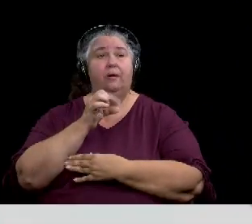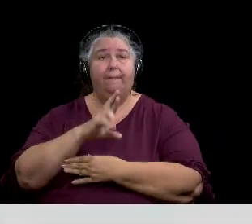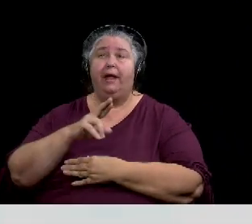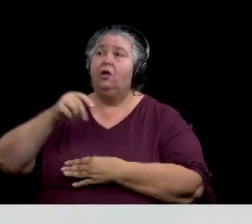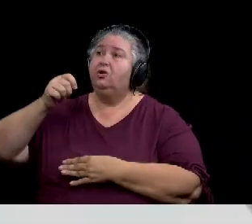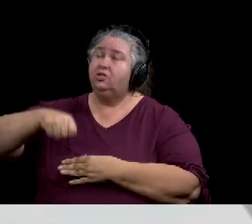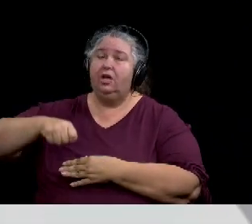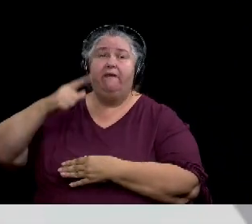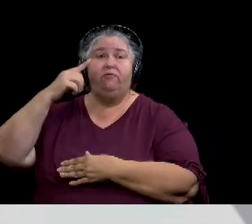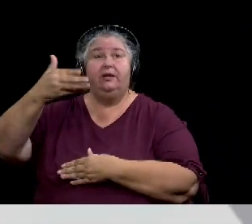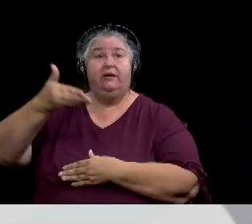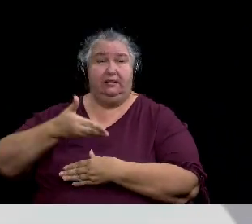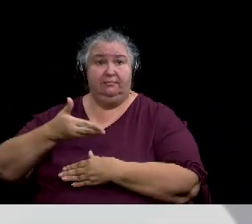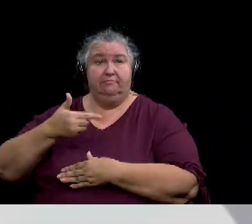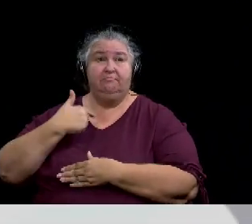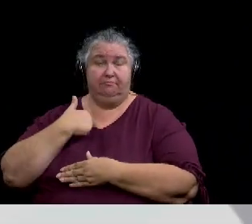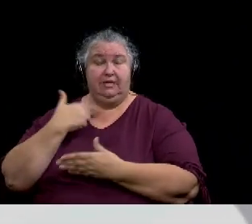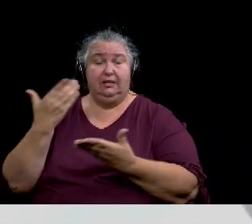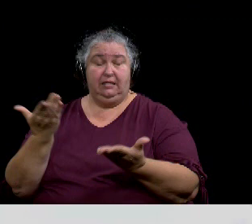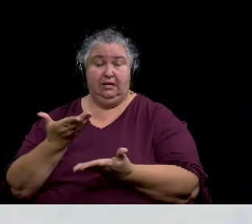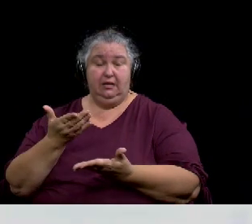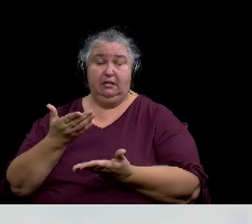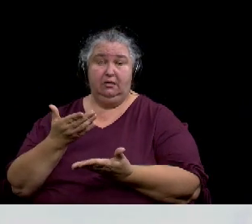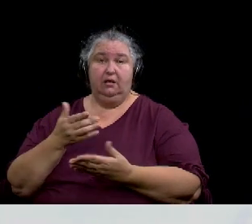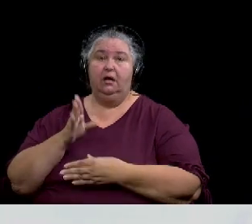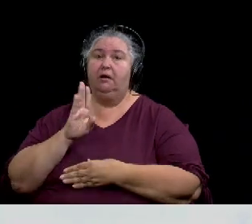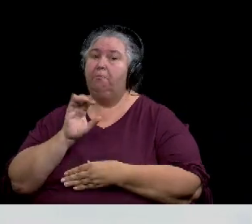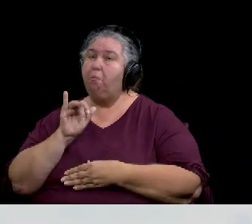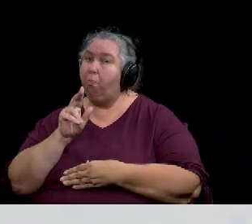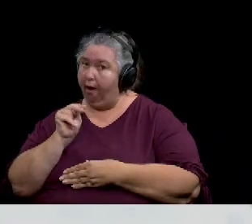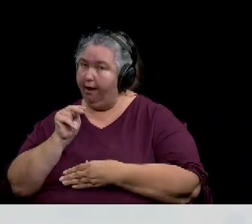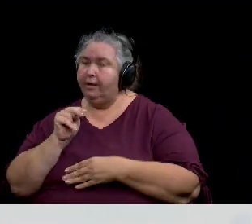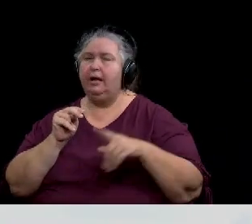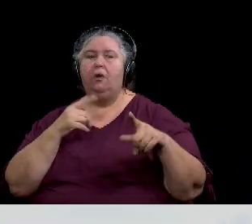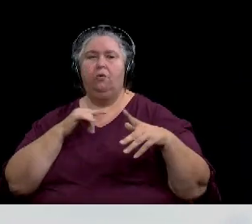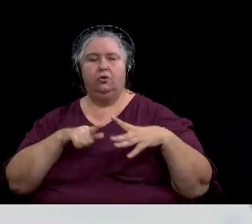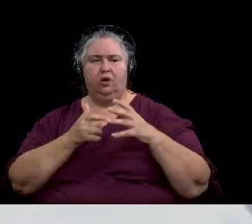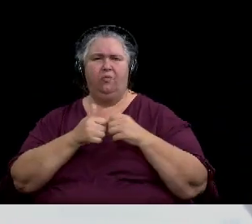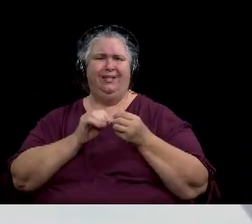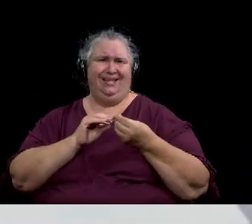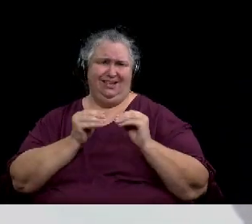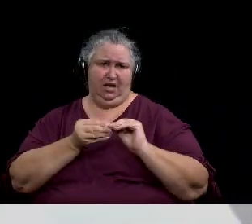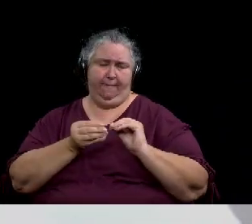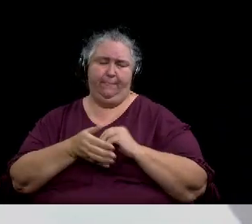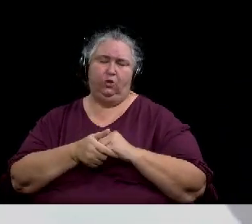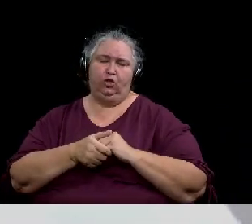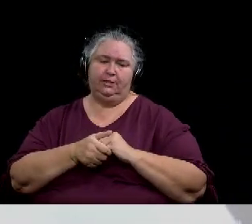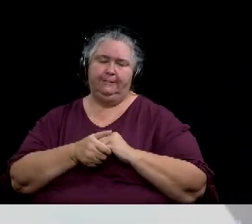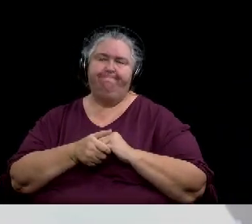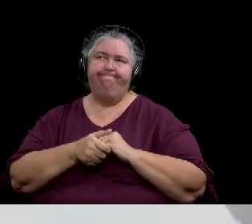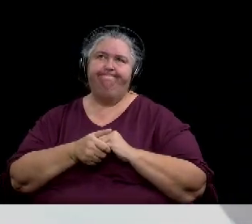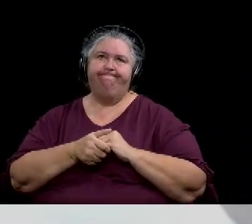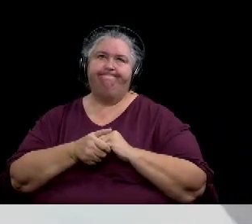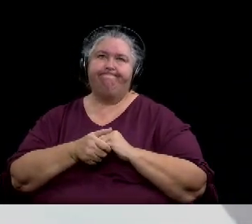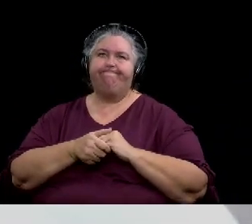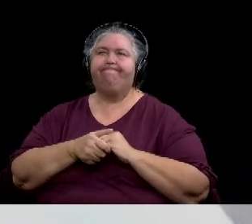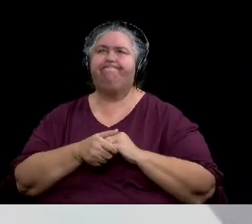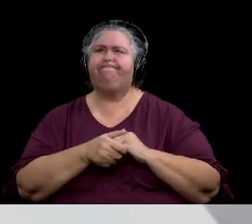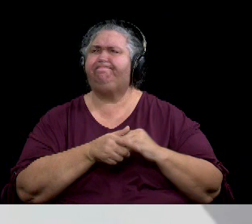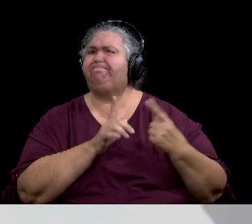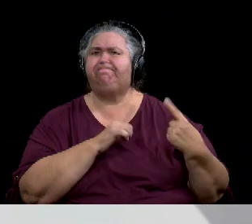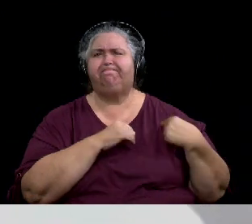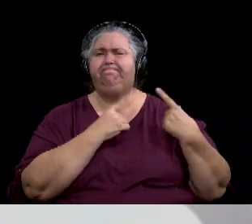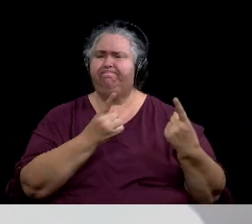the invitation back. I'm going to start with numbers, as I have consistently done